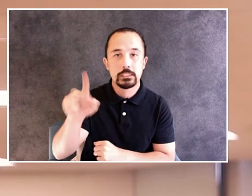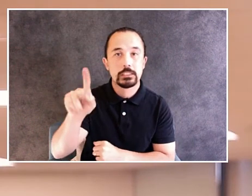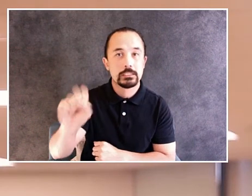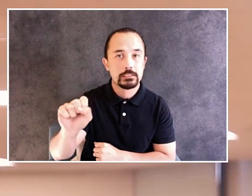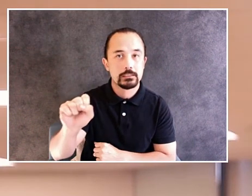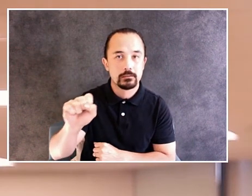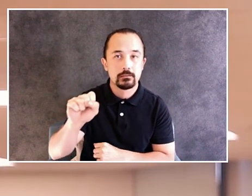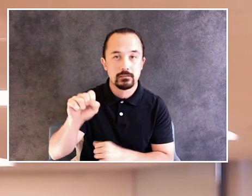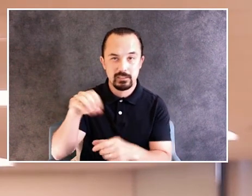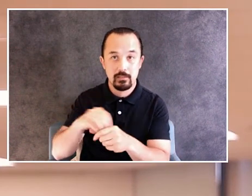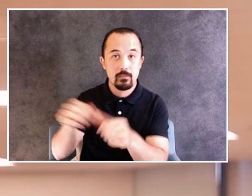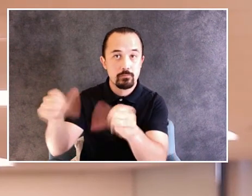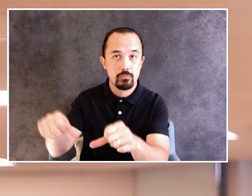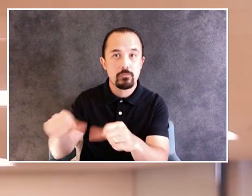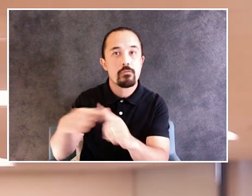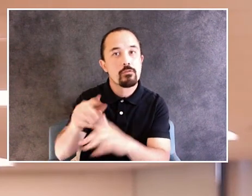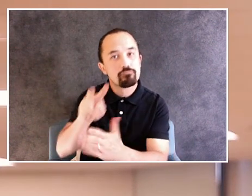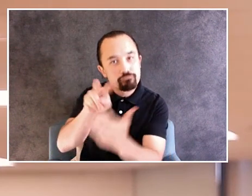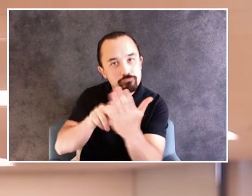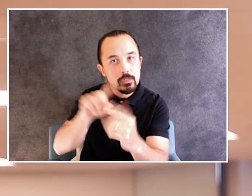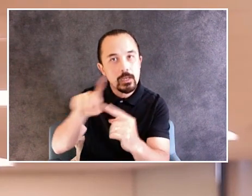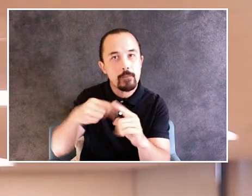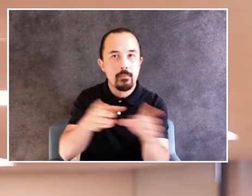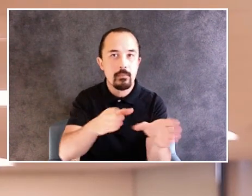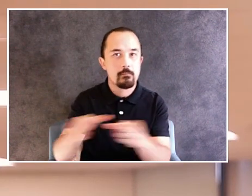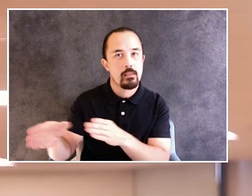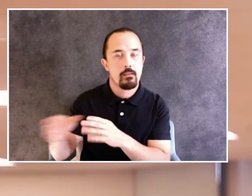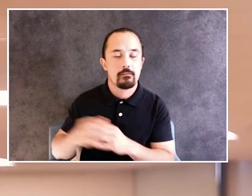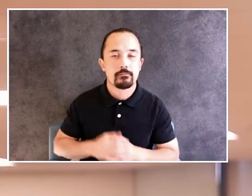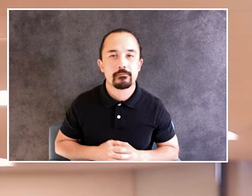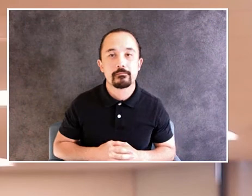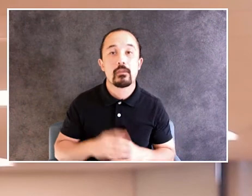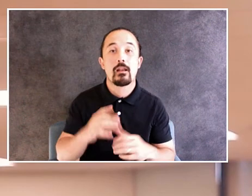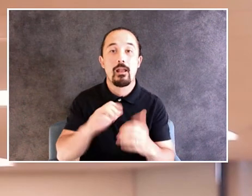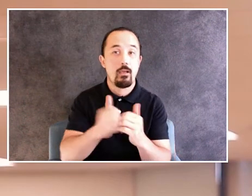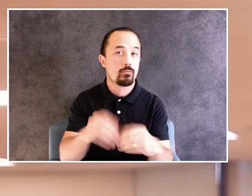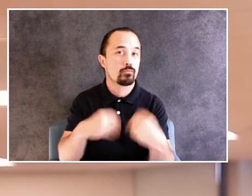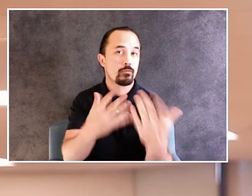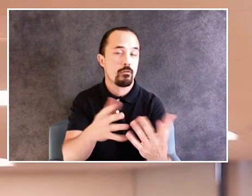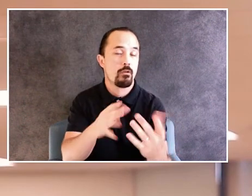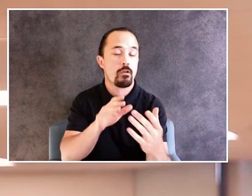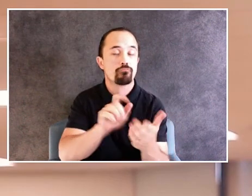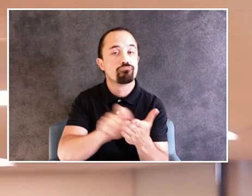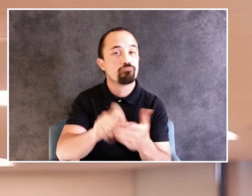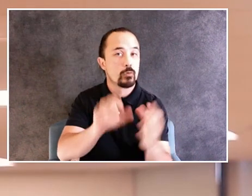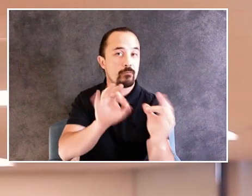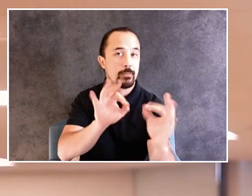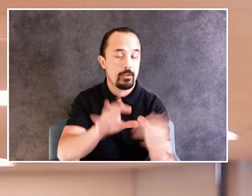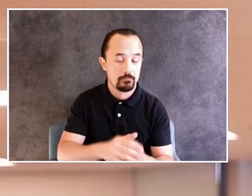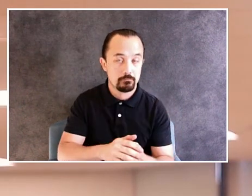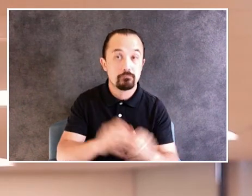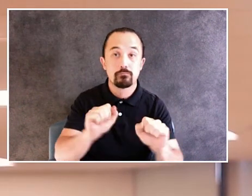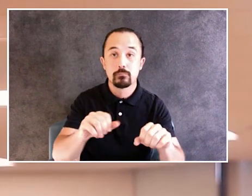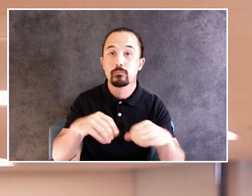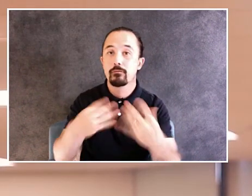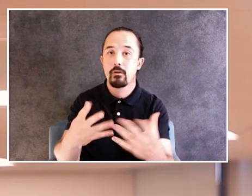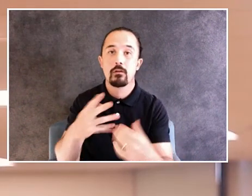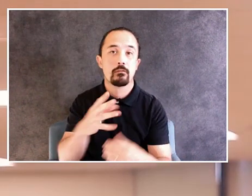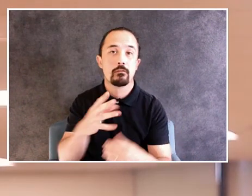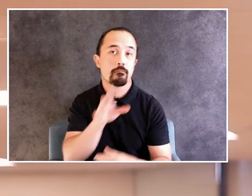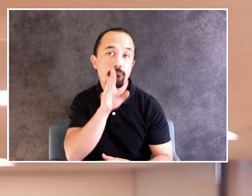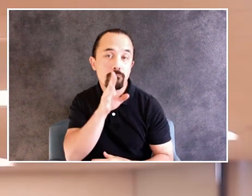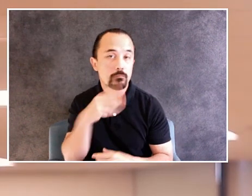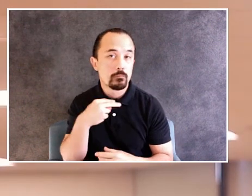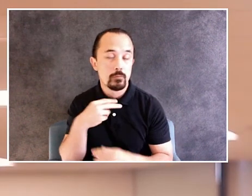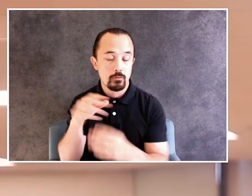with the post and read about the plan in more detail and how to provide written feedback. You can also give verbal feedback by